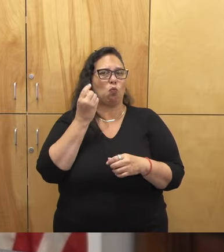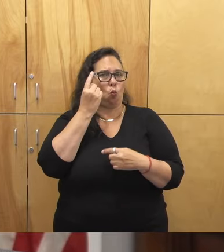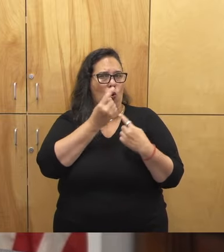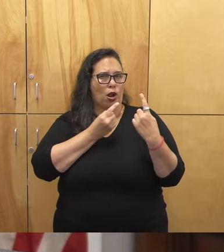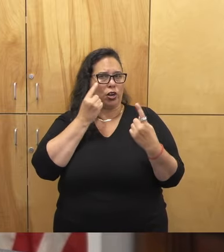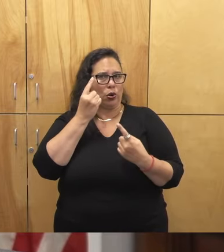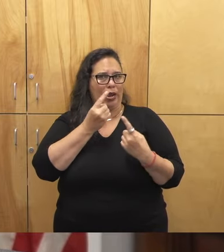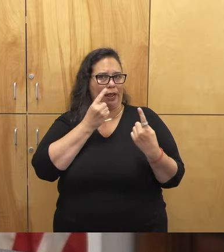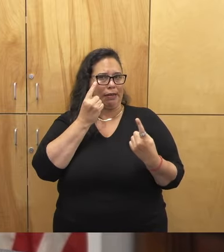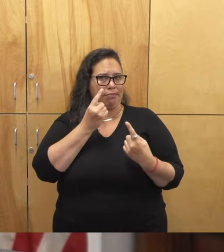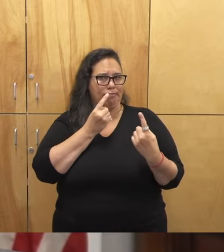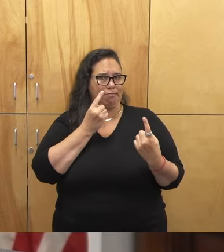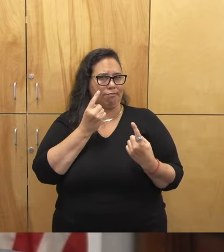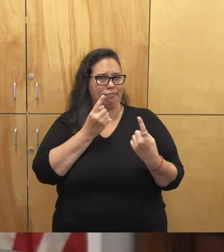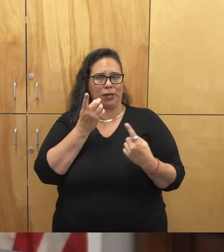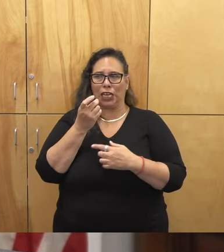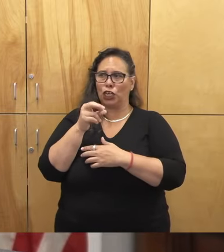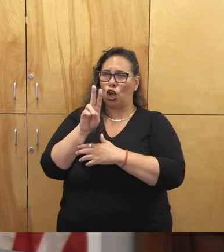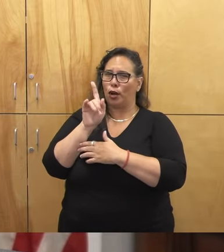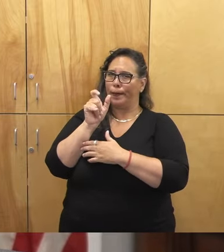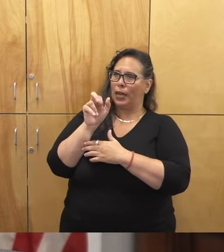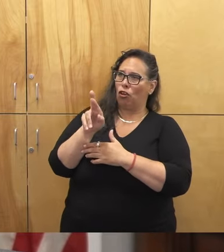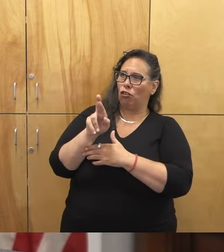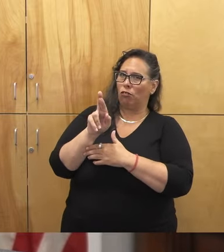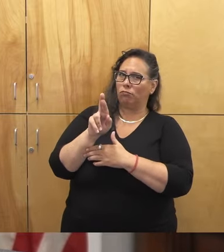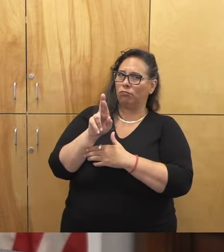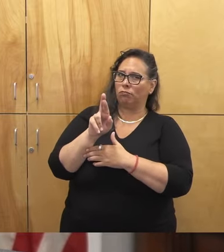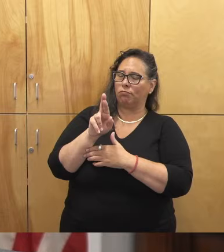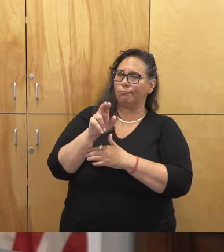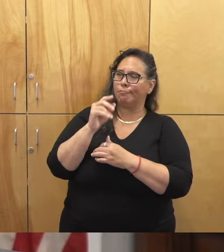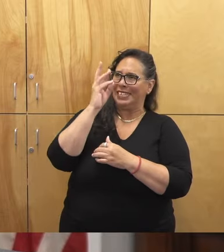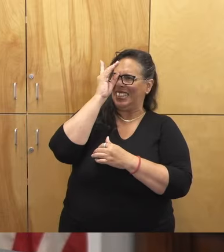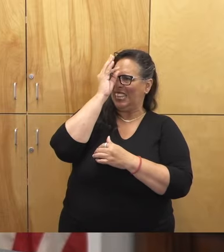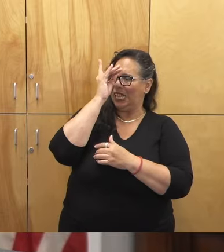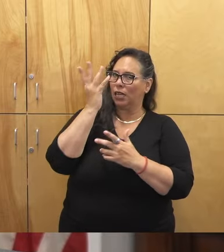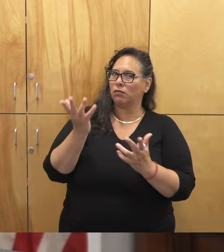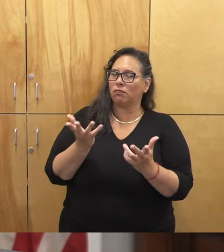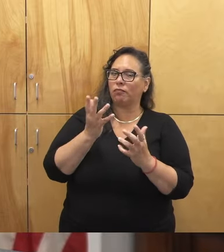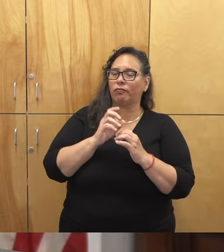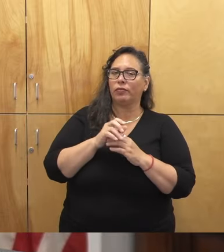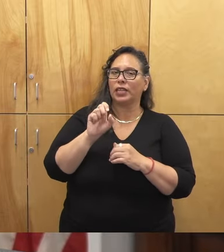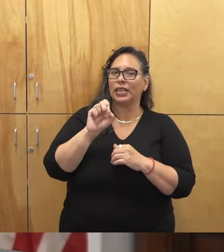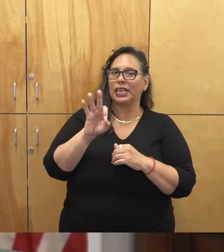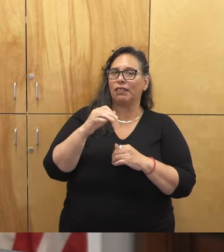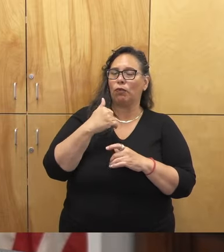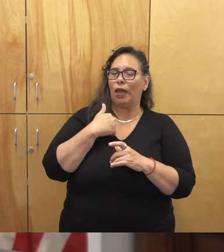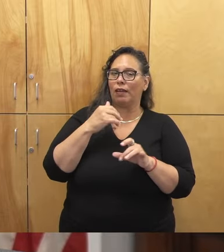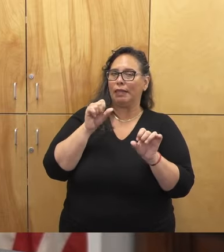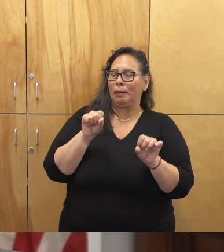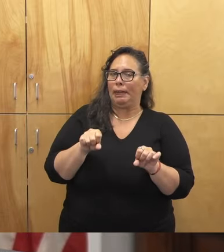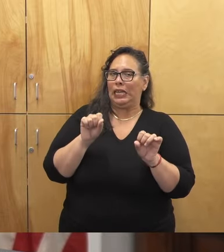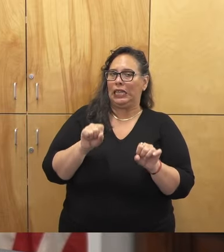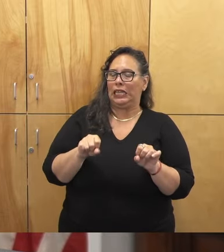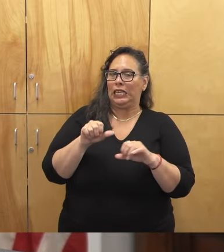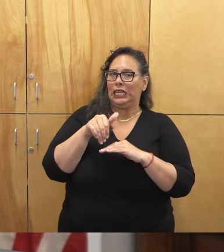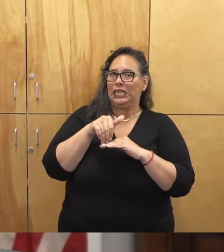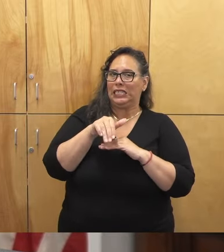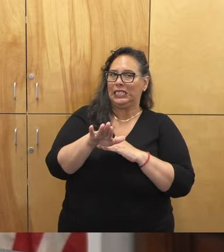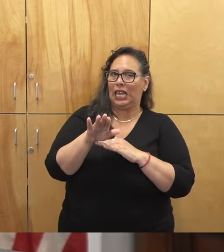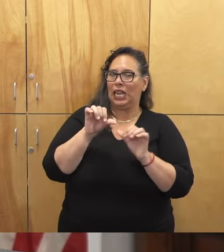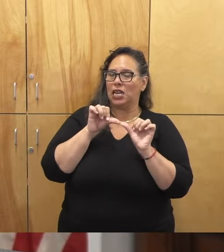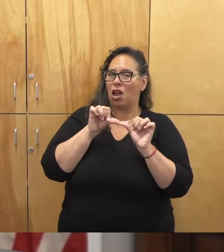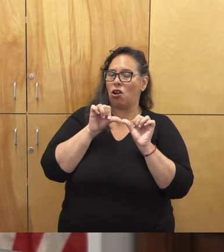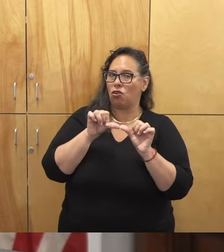as a thinking Dr. Baker item, whether we have the ability to send